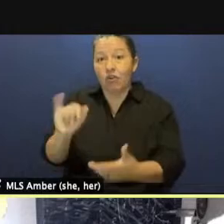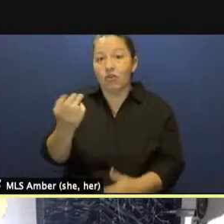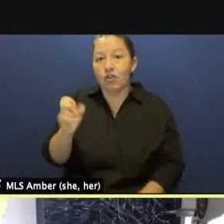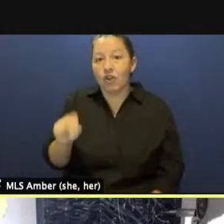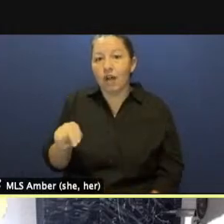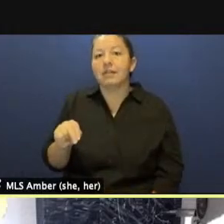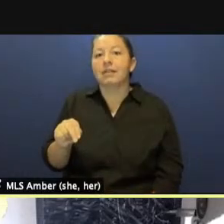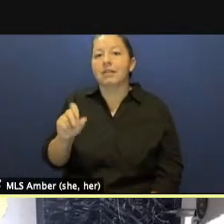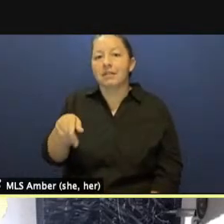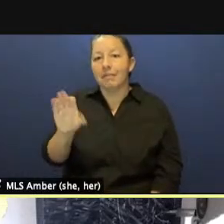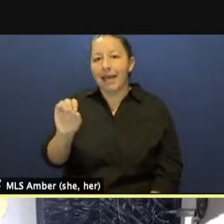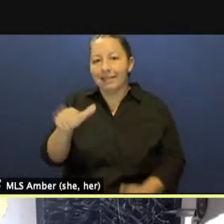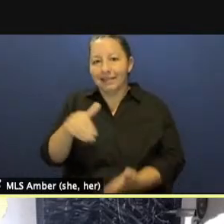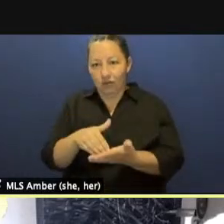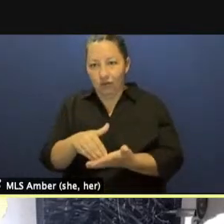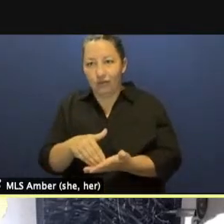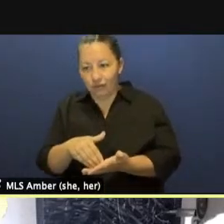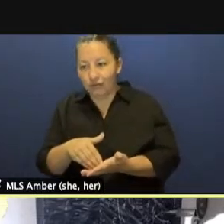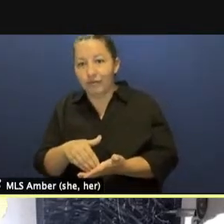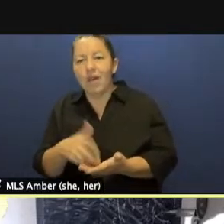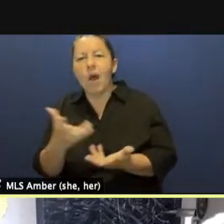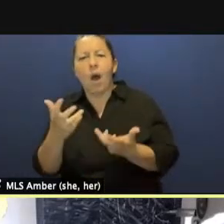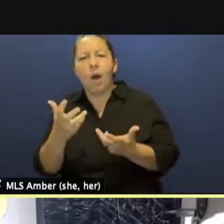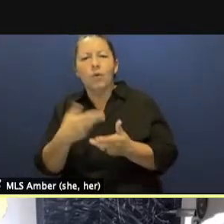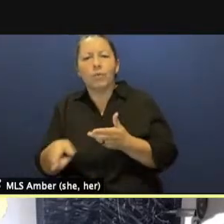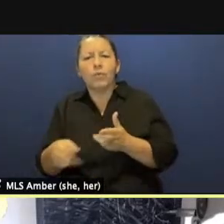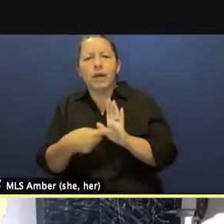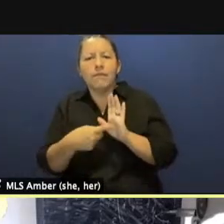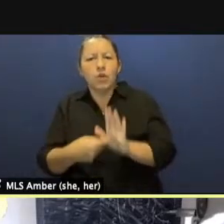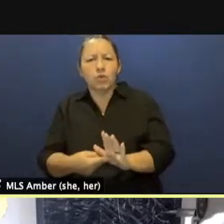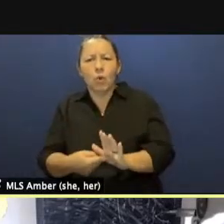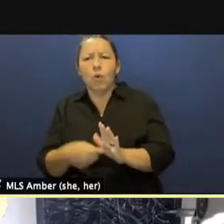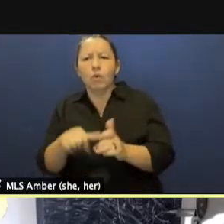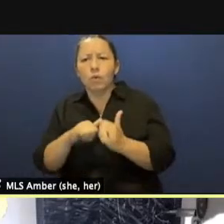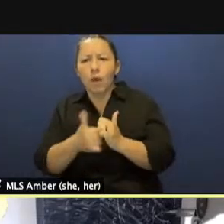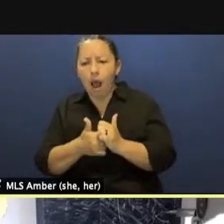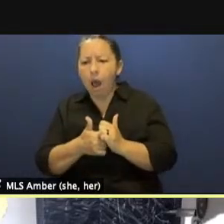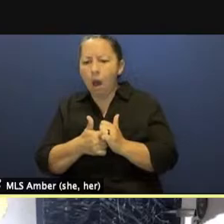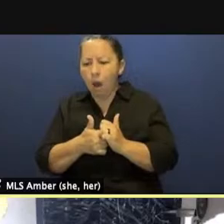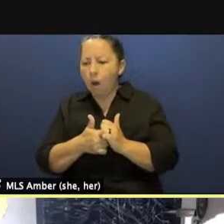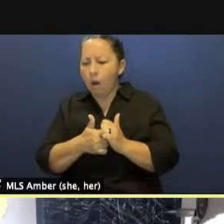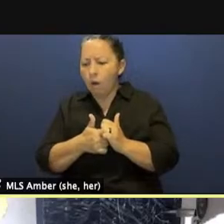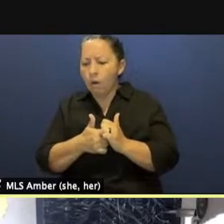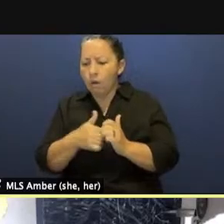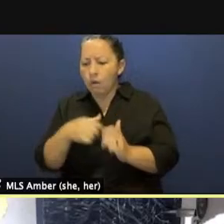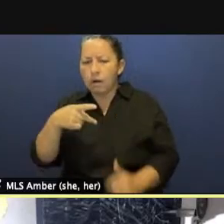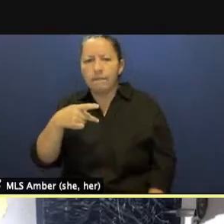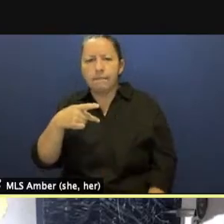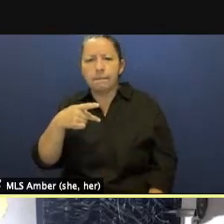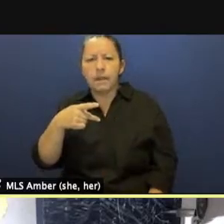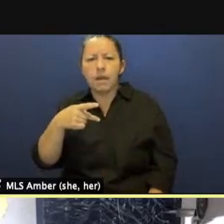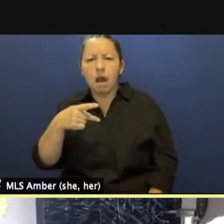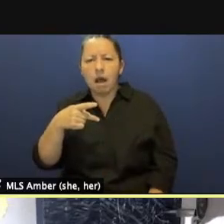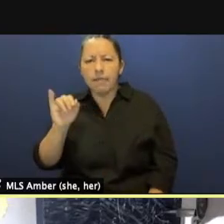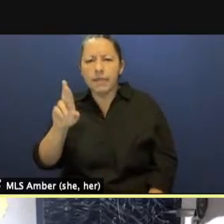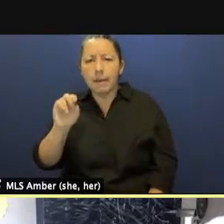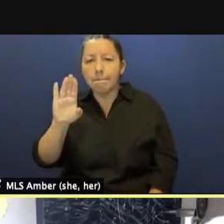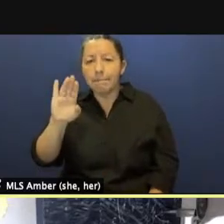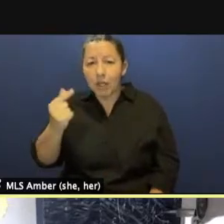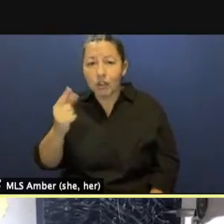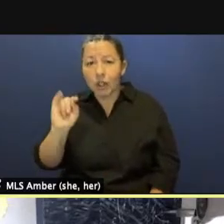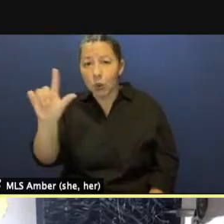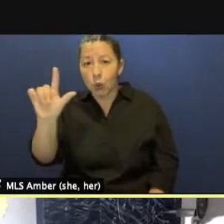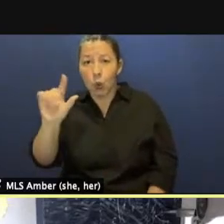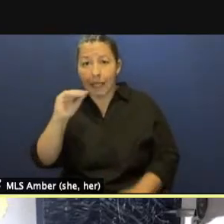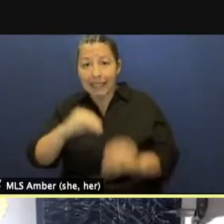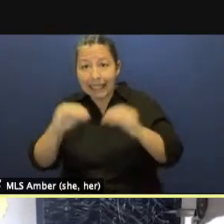Center. Let me just quickly show you how the piercing tool is assembled, and the core